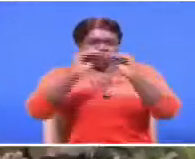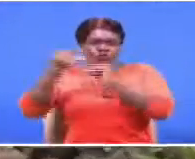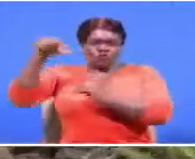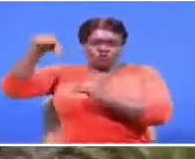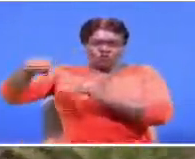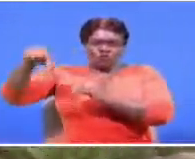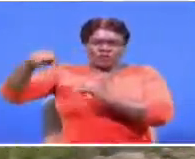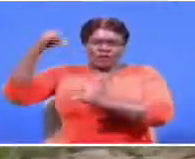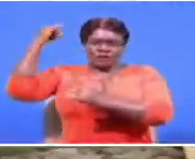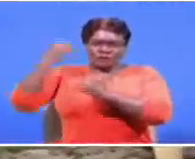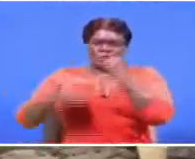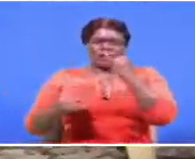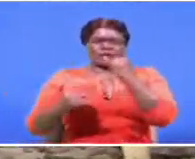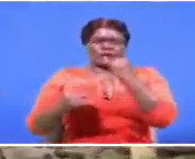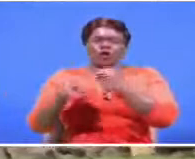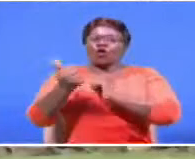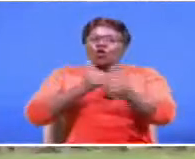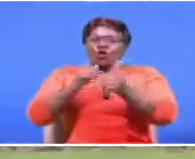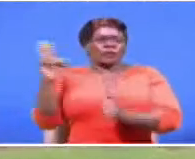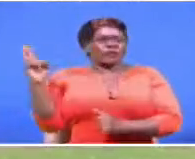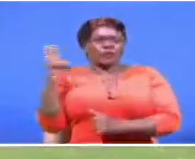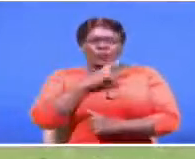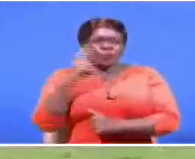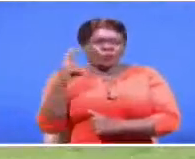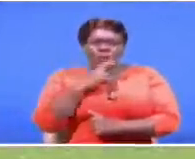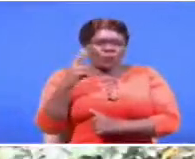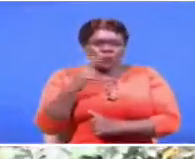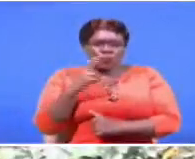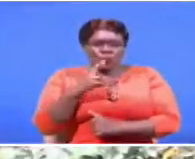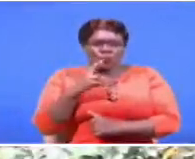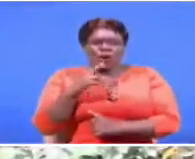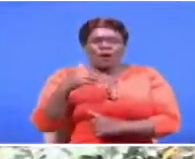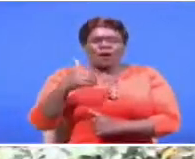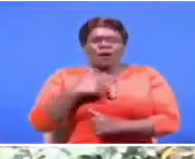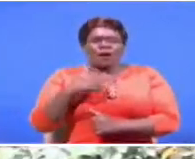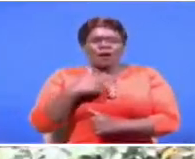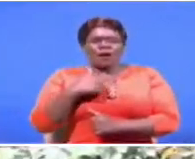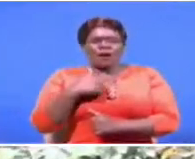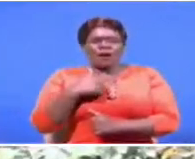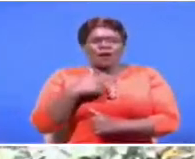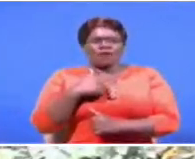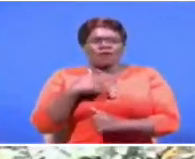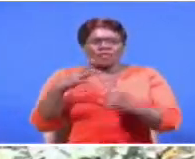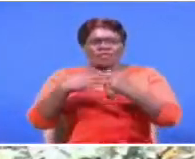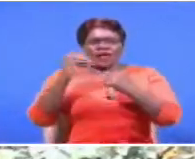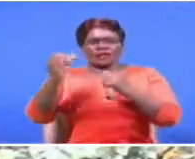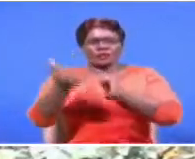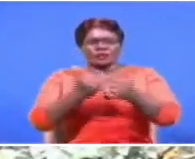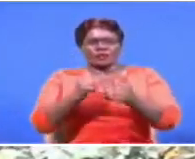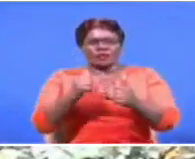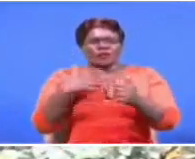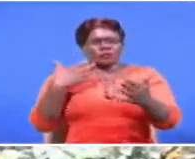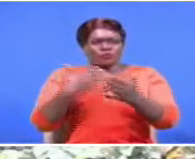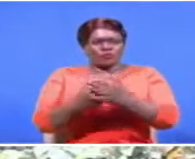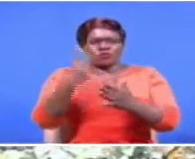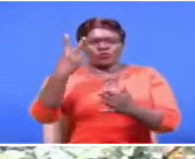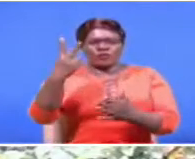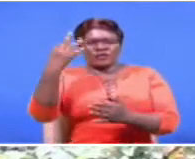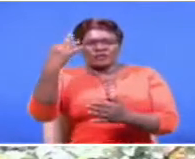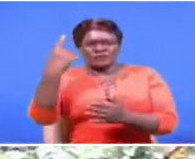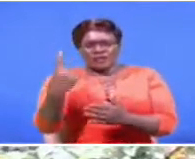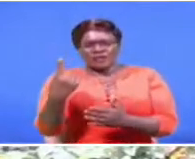quarterfinals. It's been very competitive so far. We have had certain matches going up until the 21st